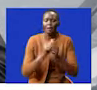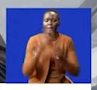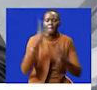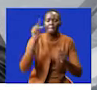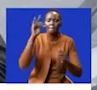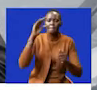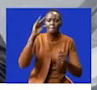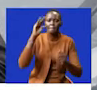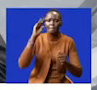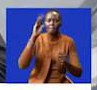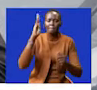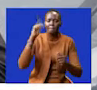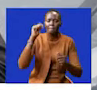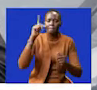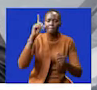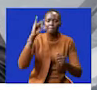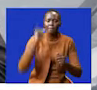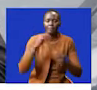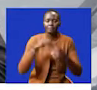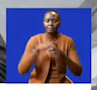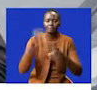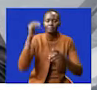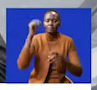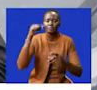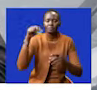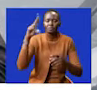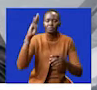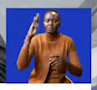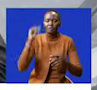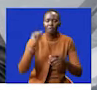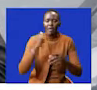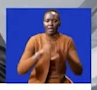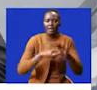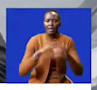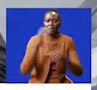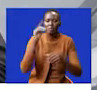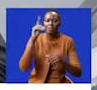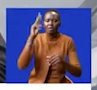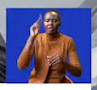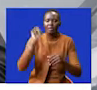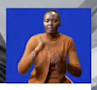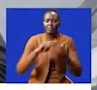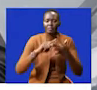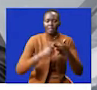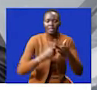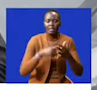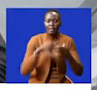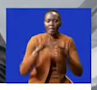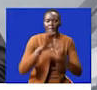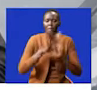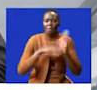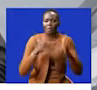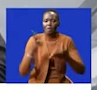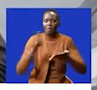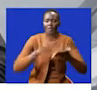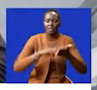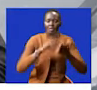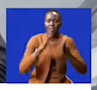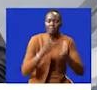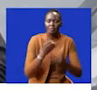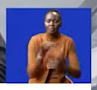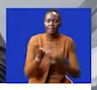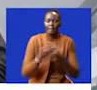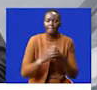kar chung' od bura ma Suba South e seche manyo duond bura mar ODM chako chenro mar biro keto ndiko jokanyo e gwenge ma